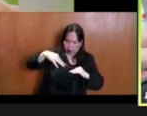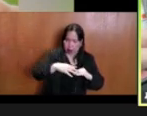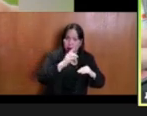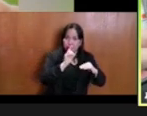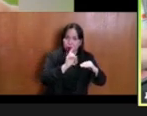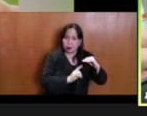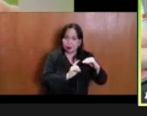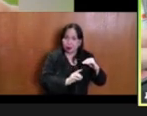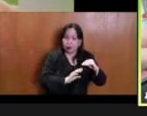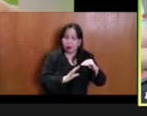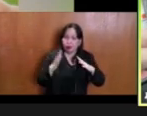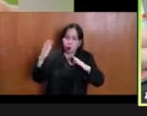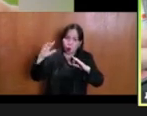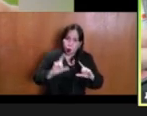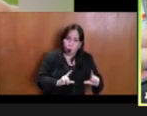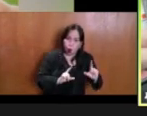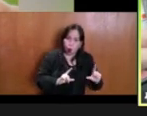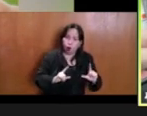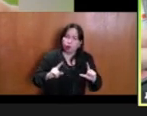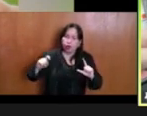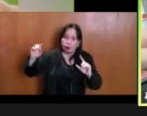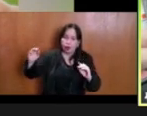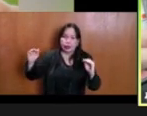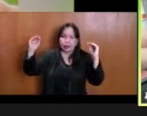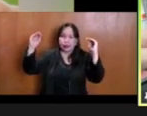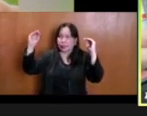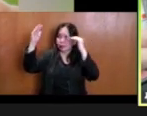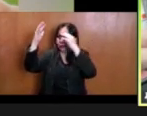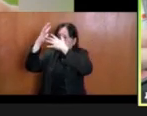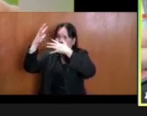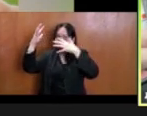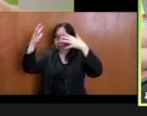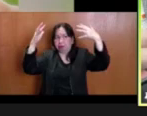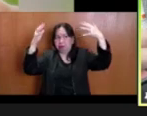So there are many instances that we really have to